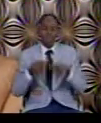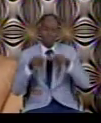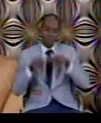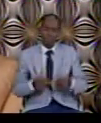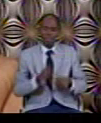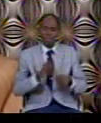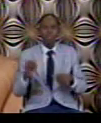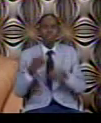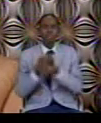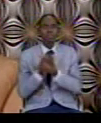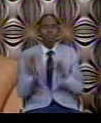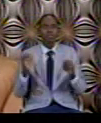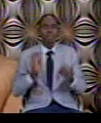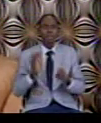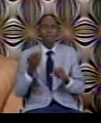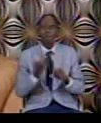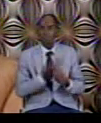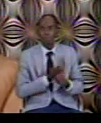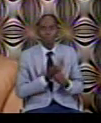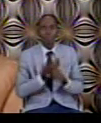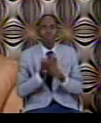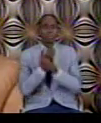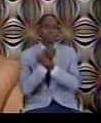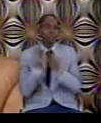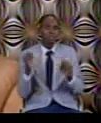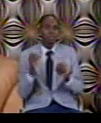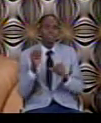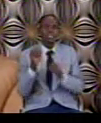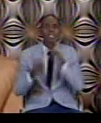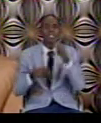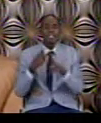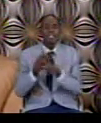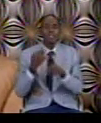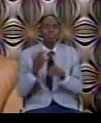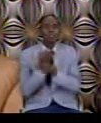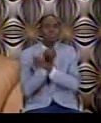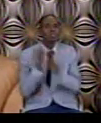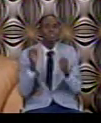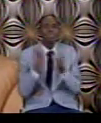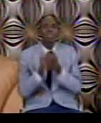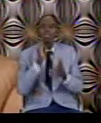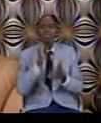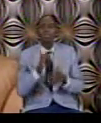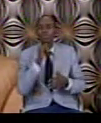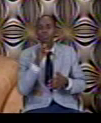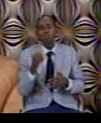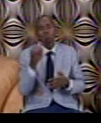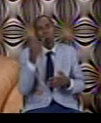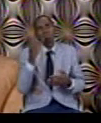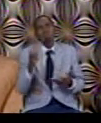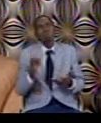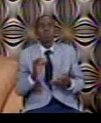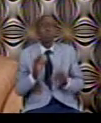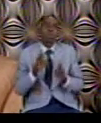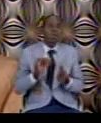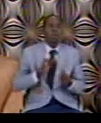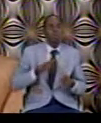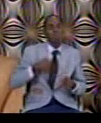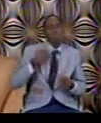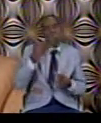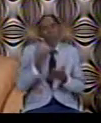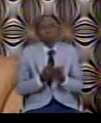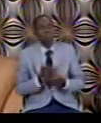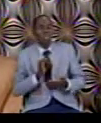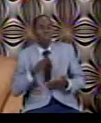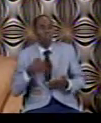salvation, our salvation is salvation, a kind of salvation that is not just, okay, I feel good, I feel this, I feel that.